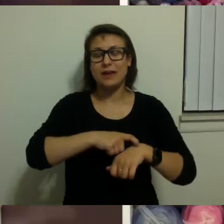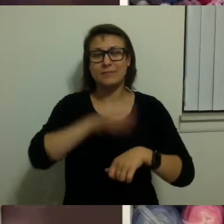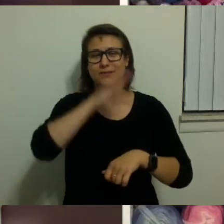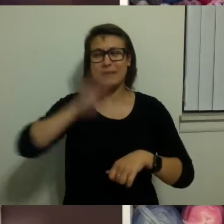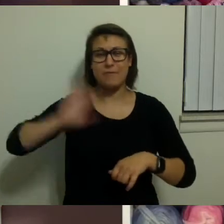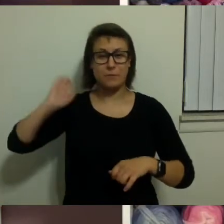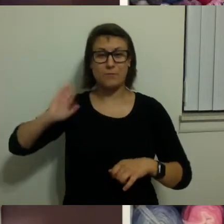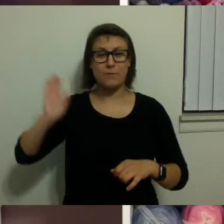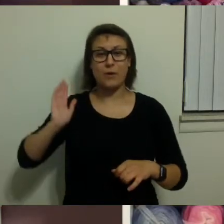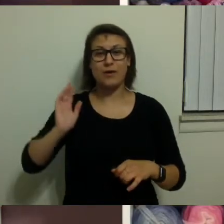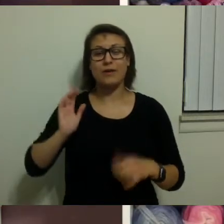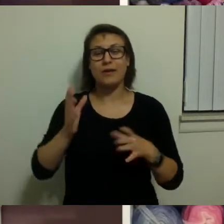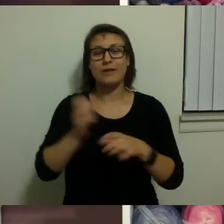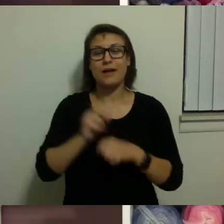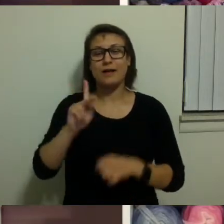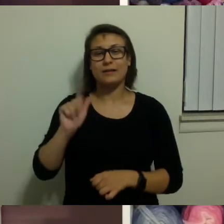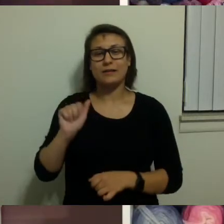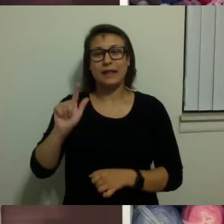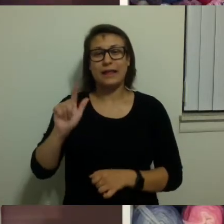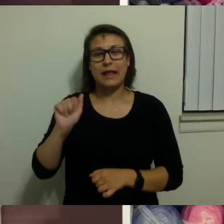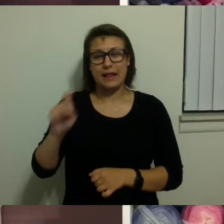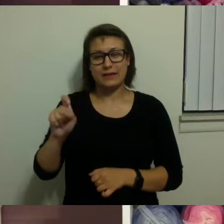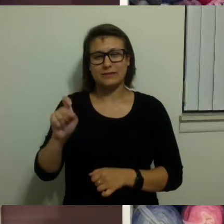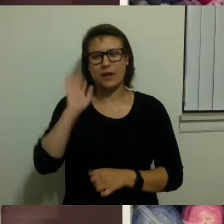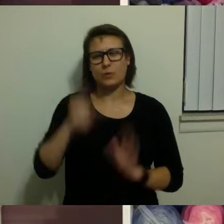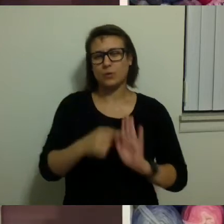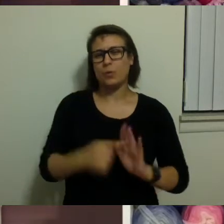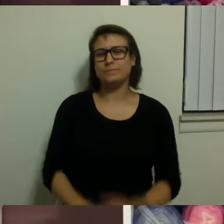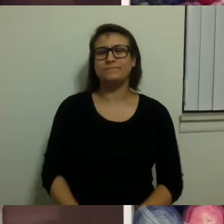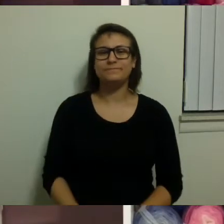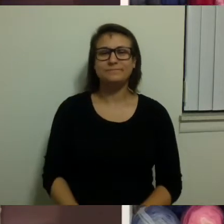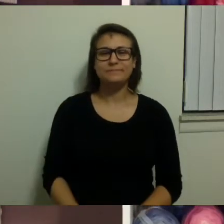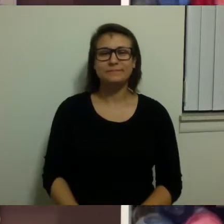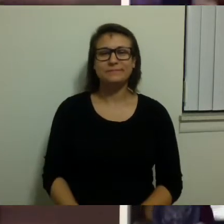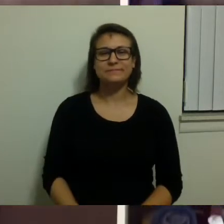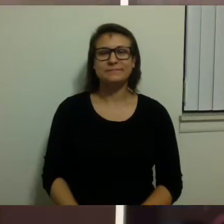I got a Kallax. So I'm gonna tip you up so you can see.